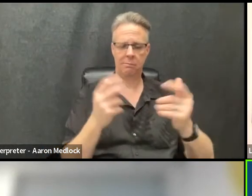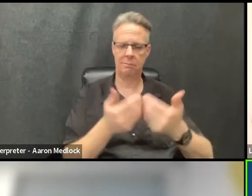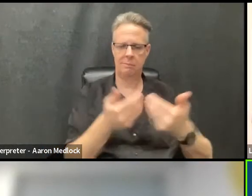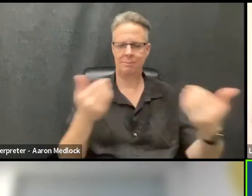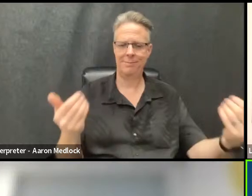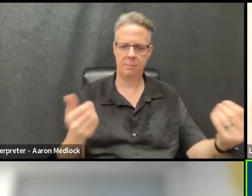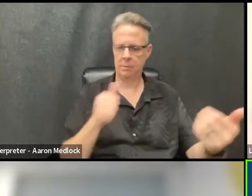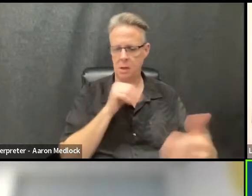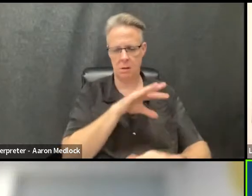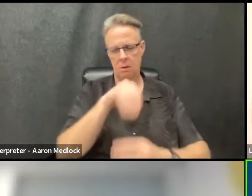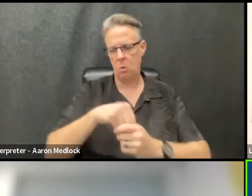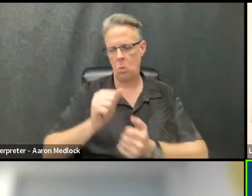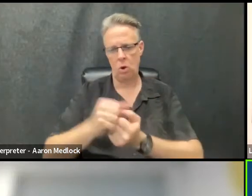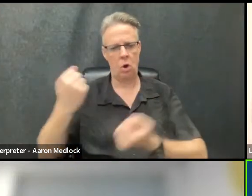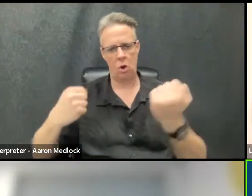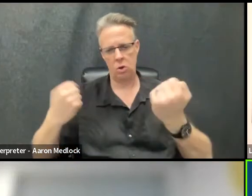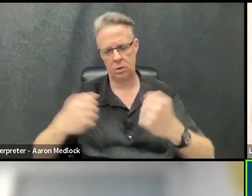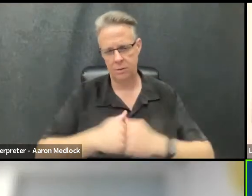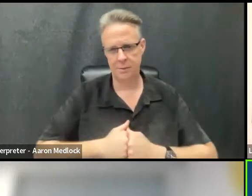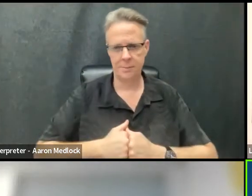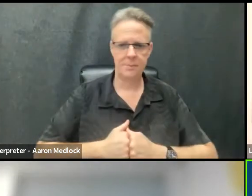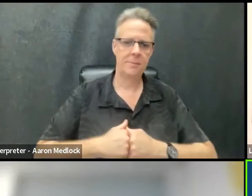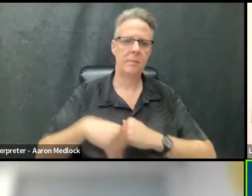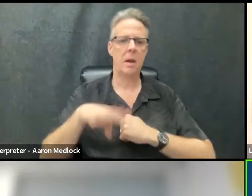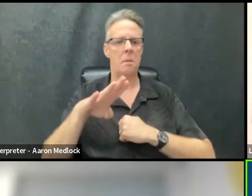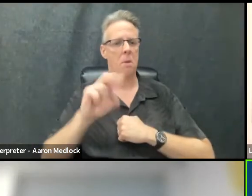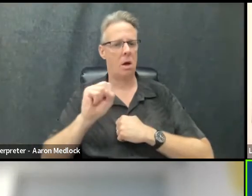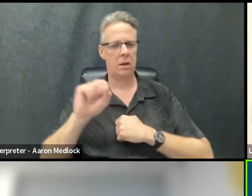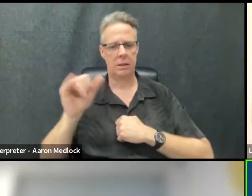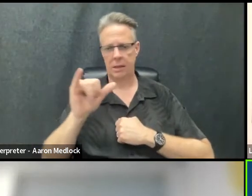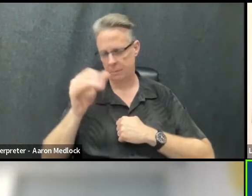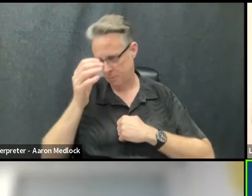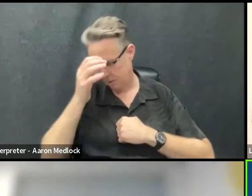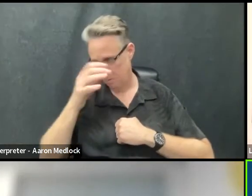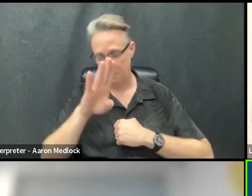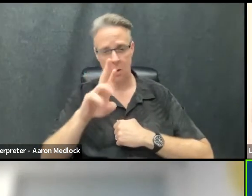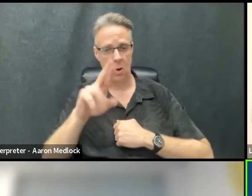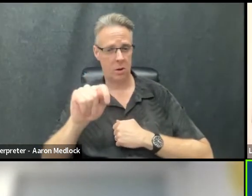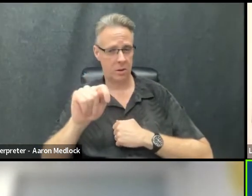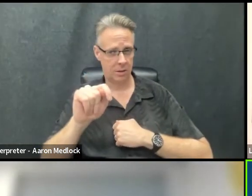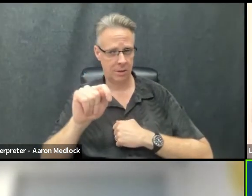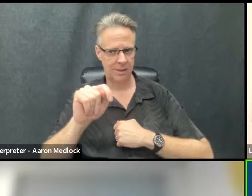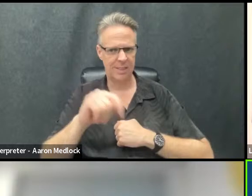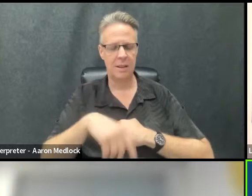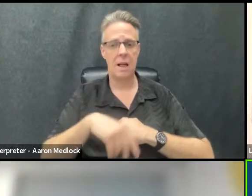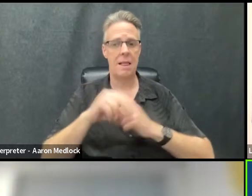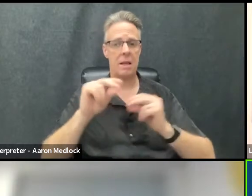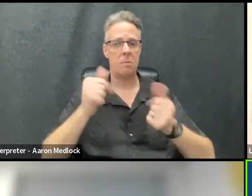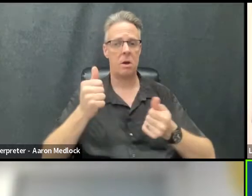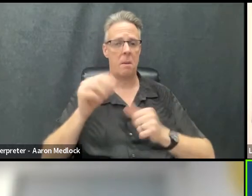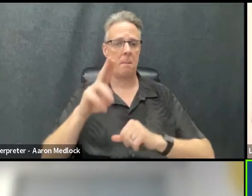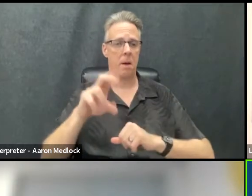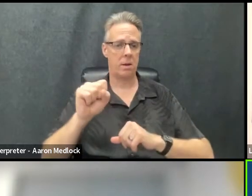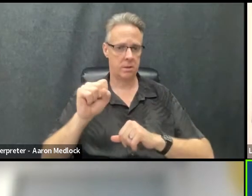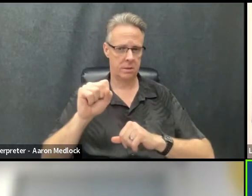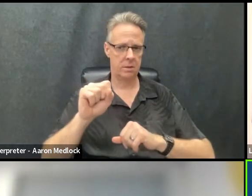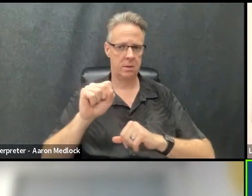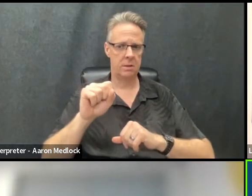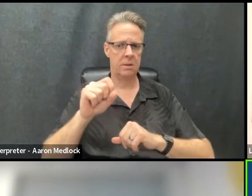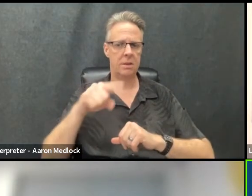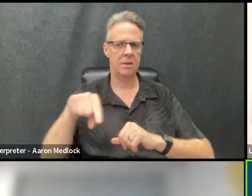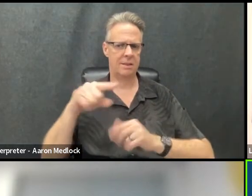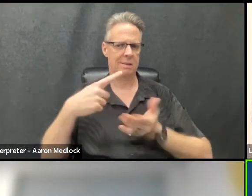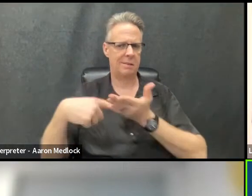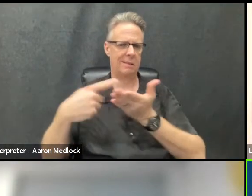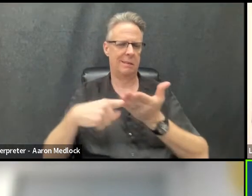even interact. Buses, same with the BRT. But the express buses that I think, as people kind of